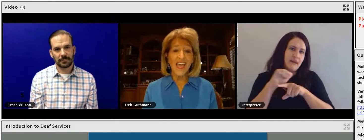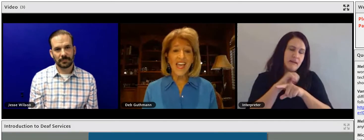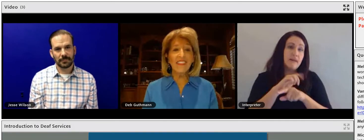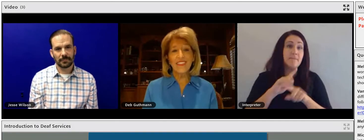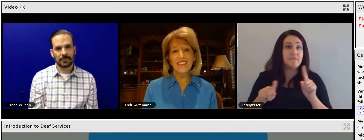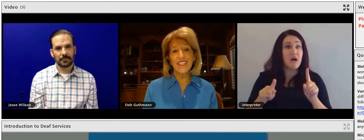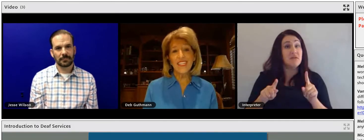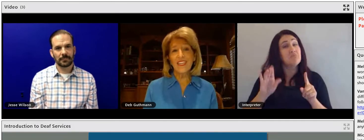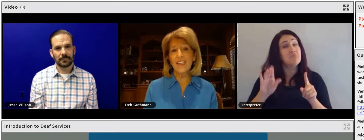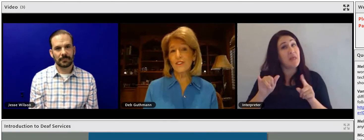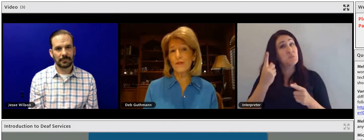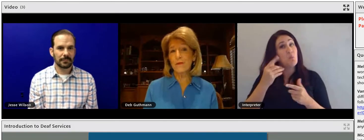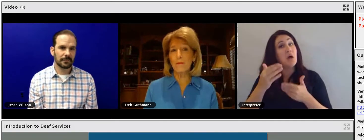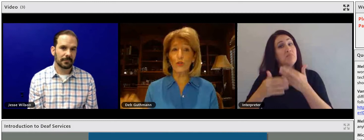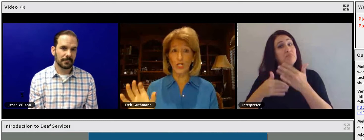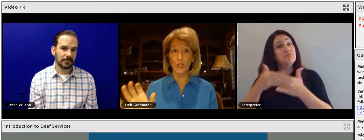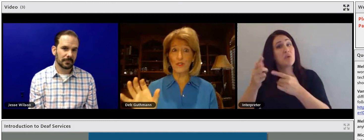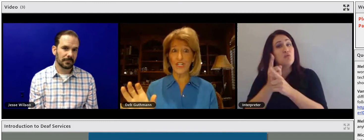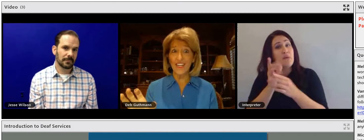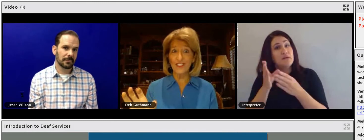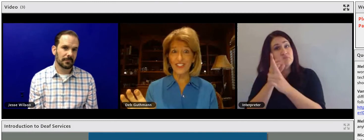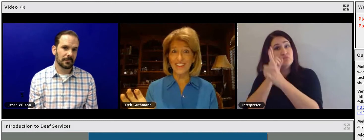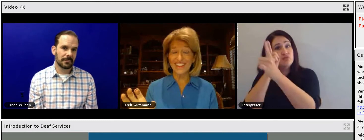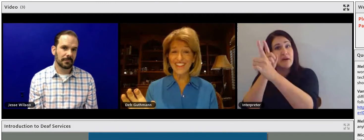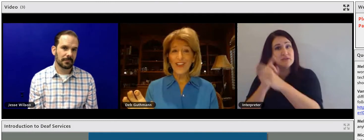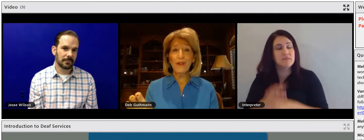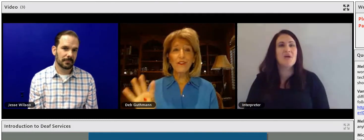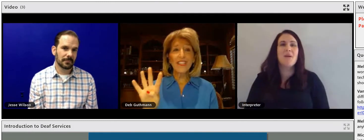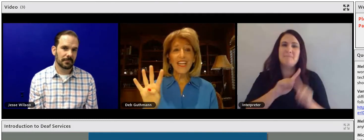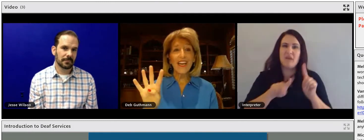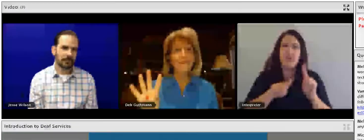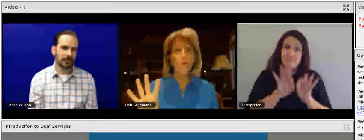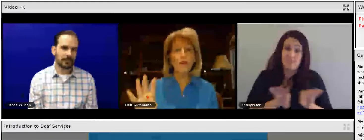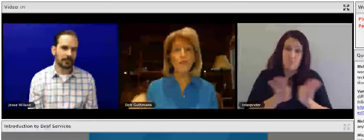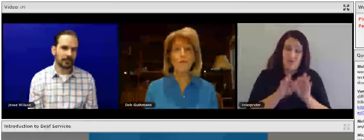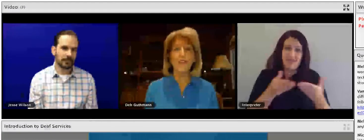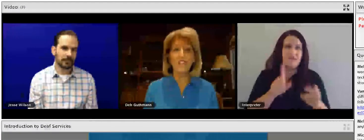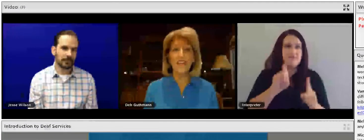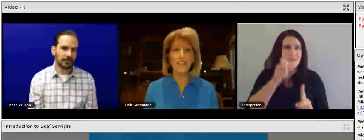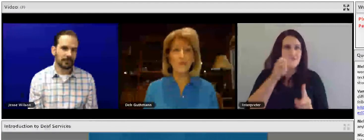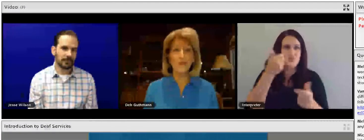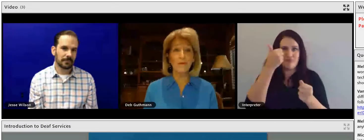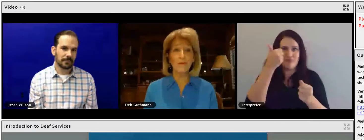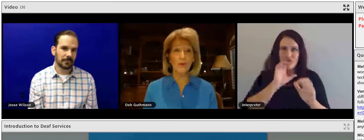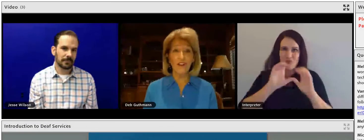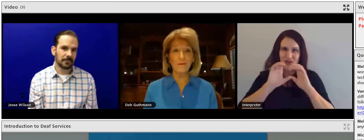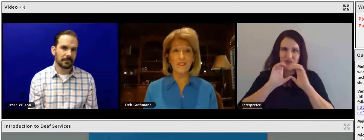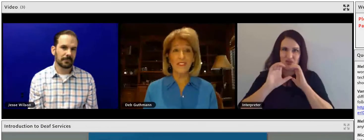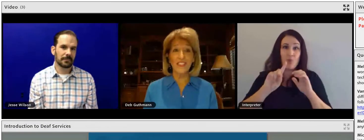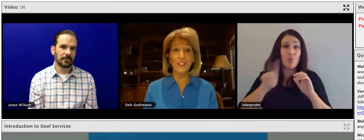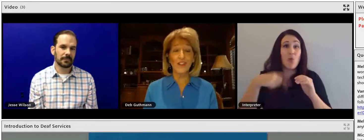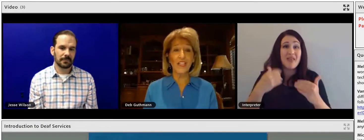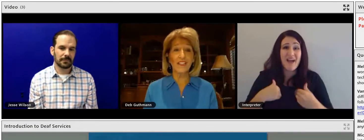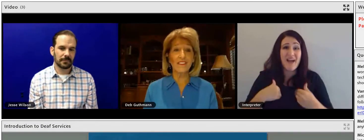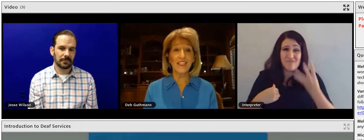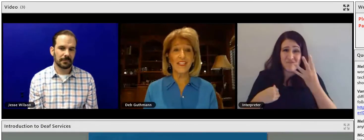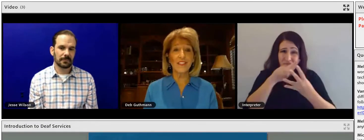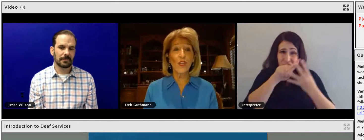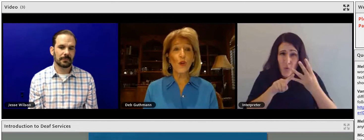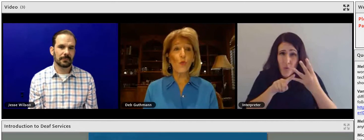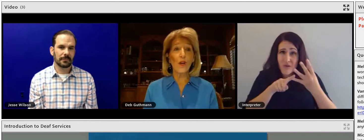in the right direction. I think the key is to remember communication. We only have 4 specialized treatment